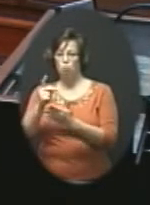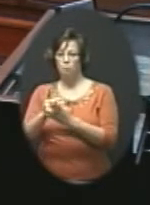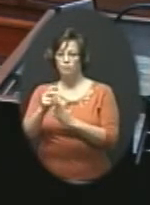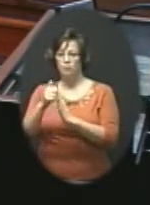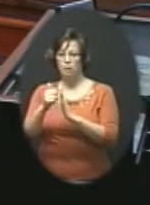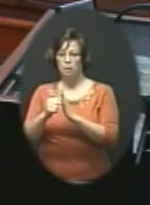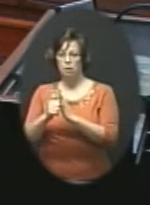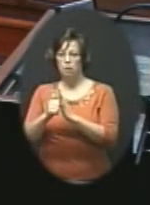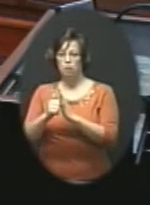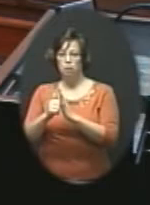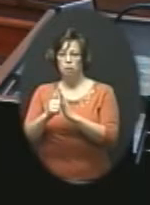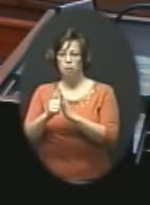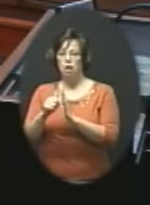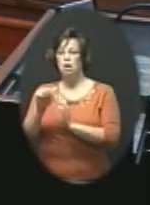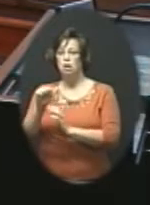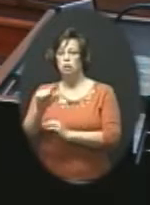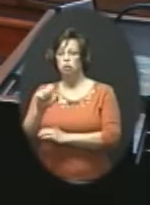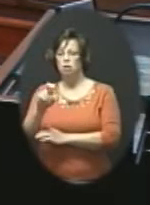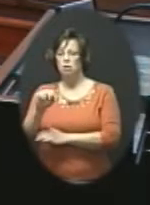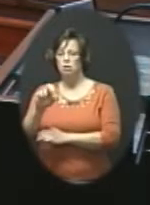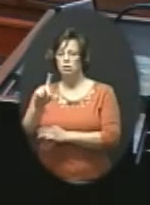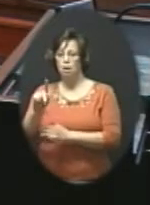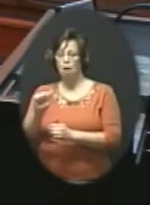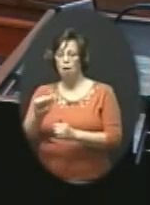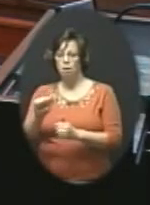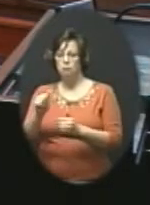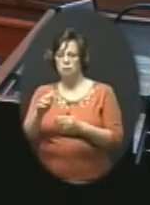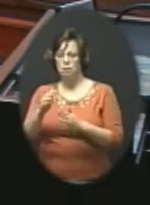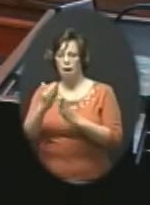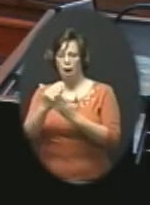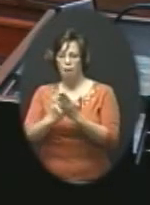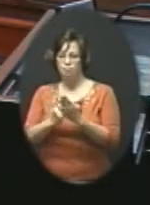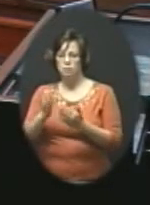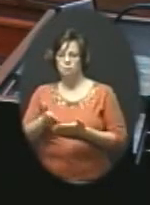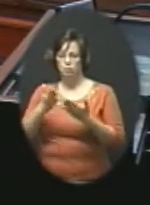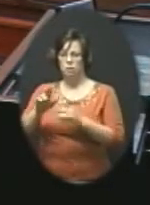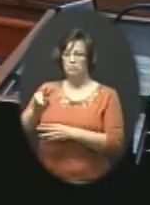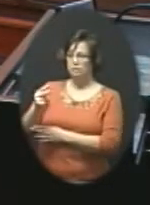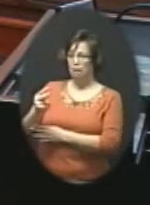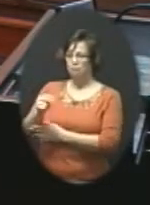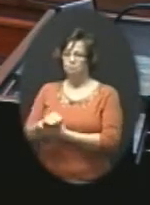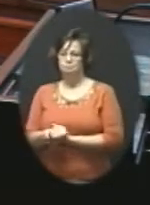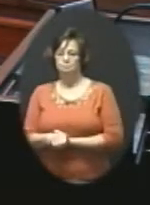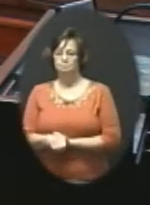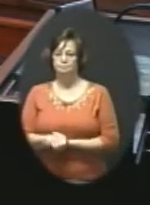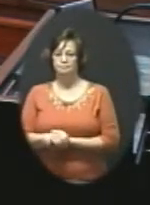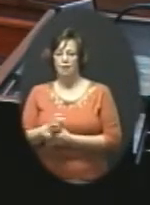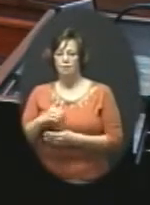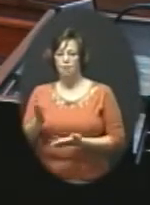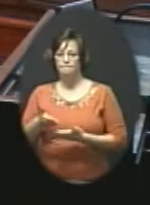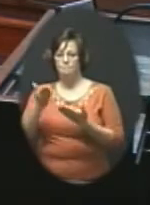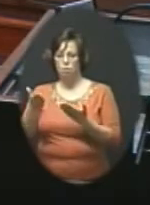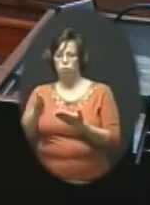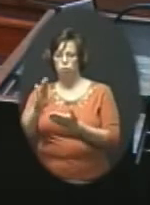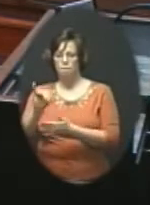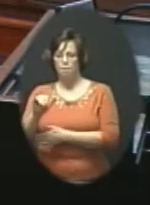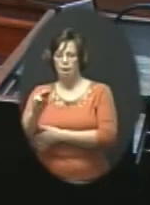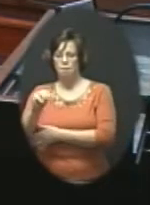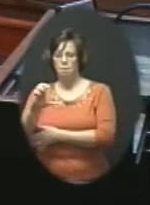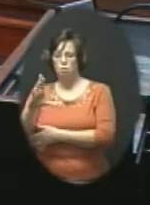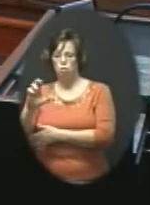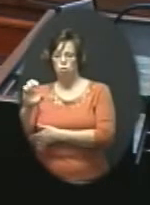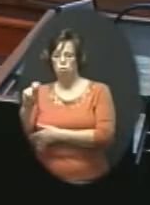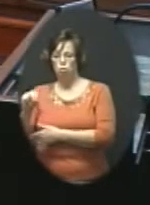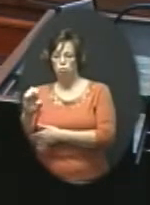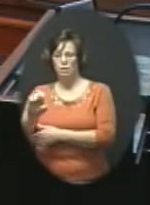consent agenda items as presented. Second. I have a motion by Mr. McCune